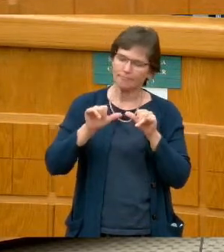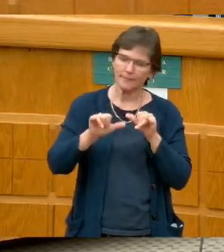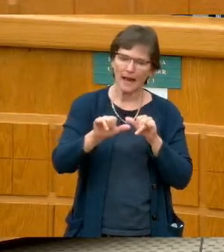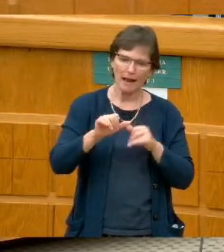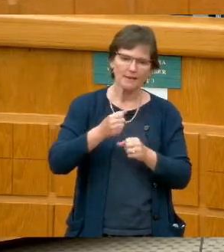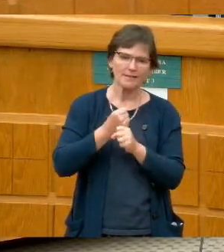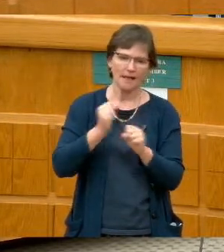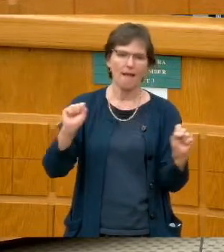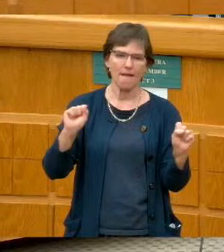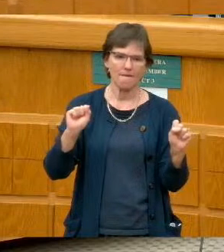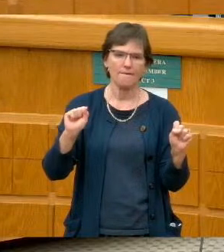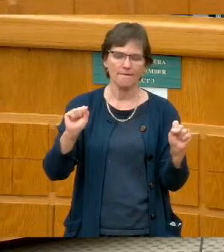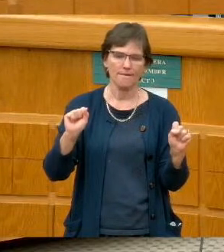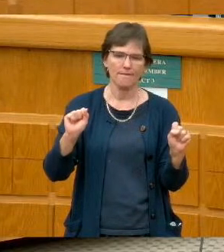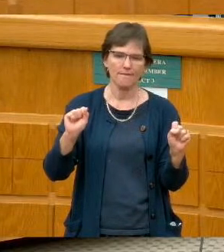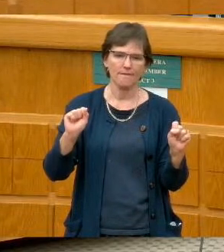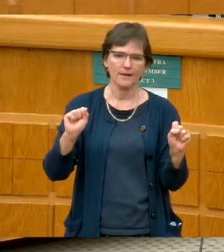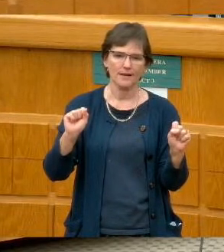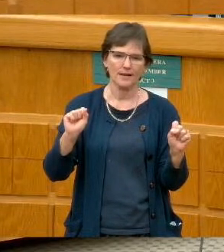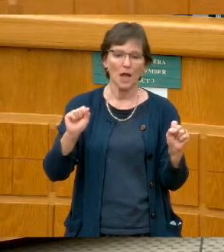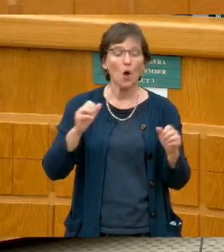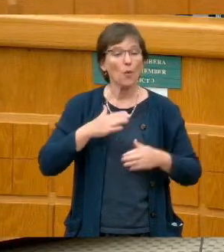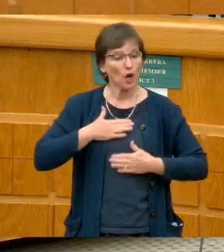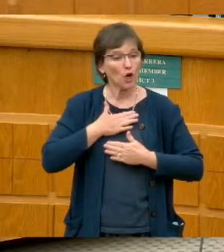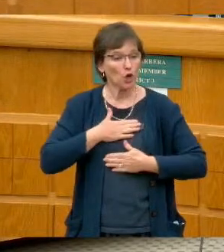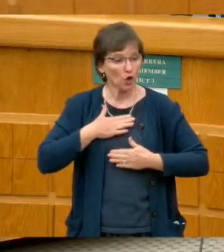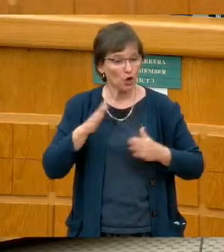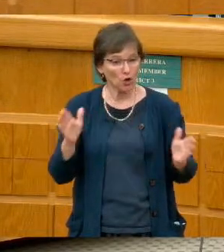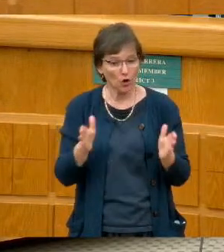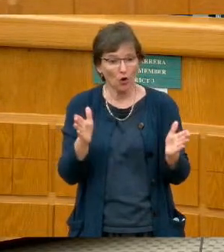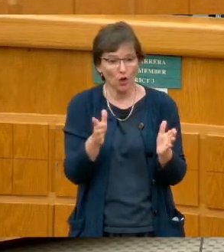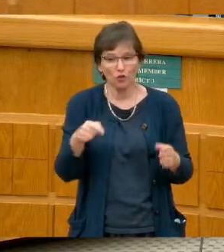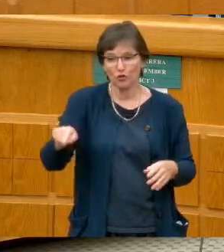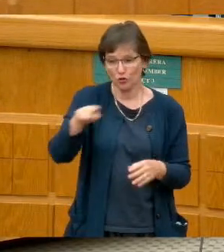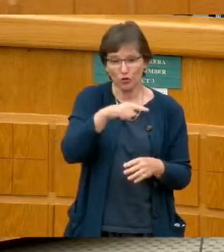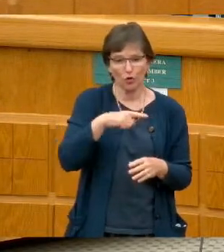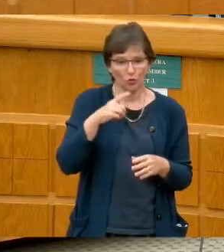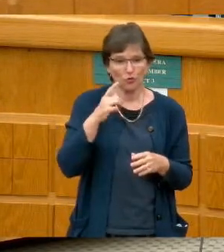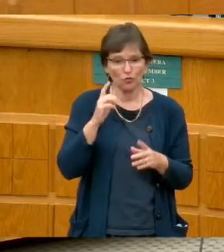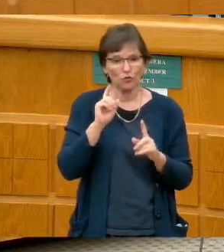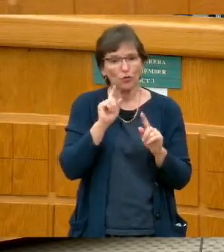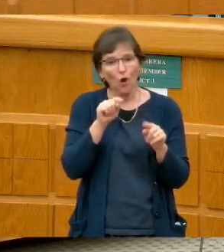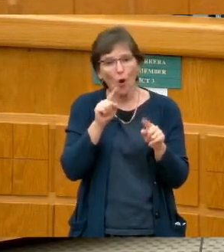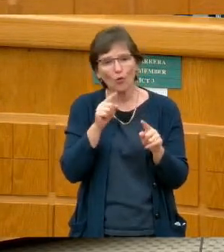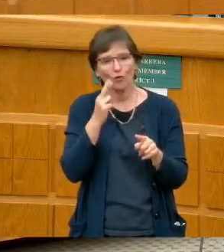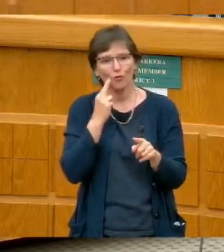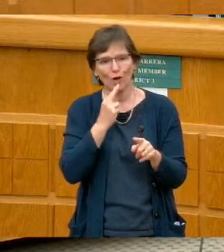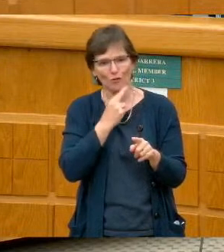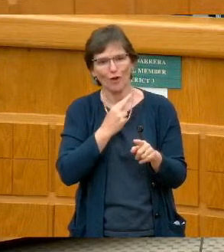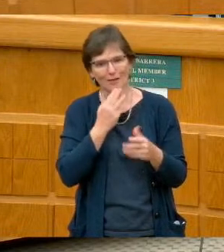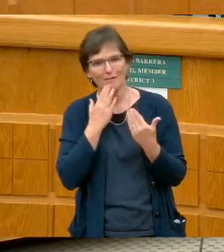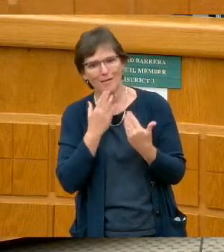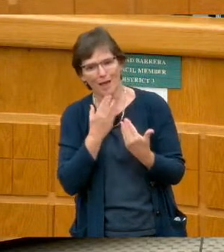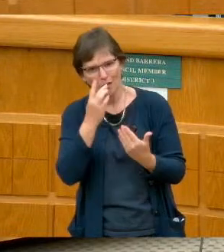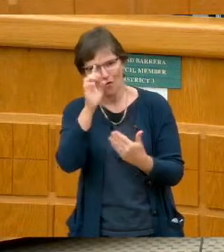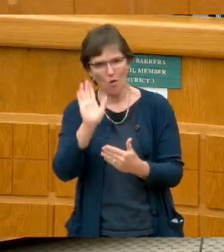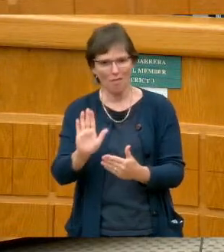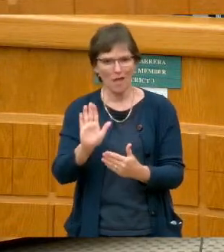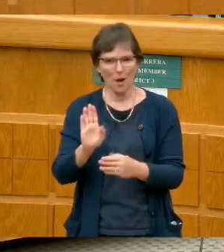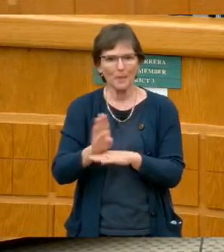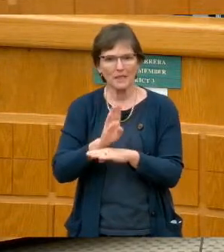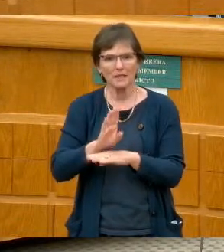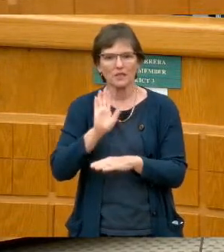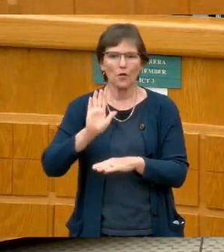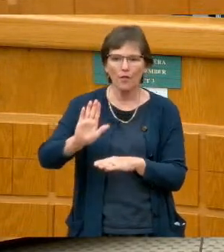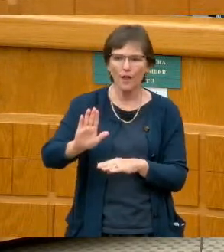to patronize those restaurants and thank them for their business. And they're really going their extra mile to do